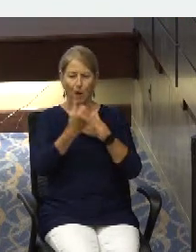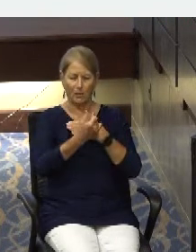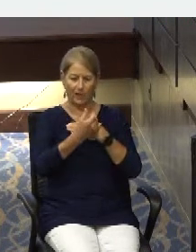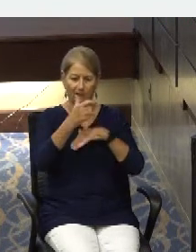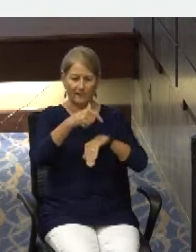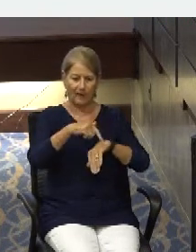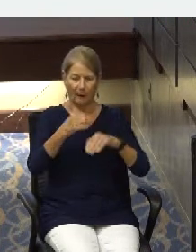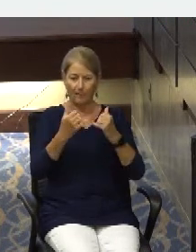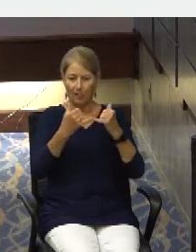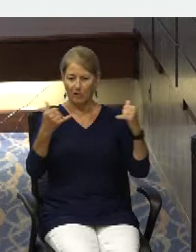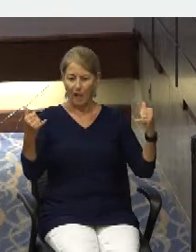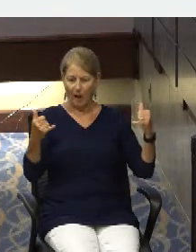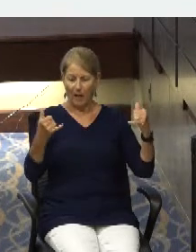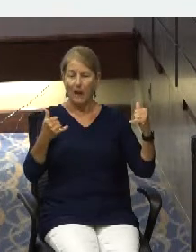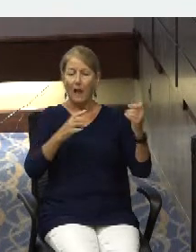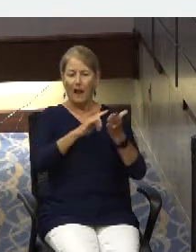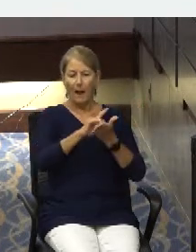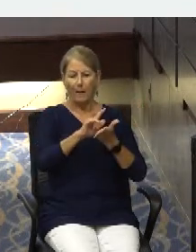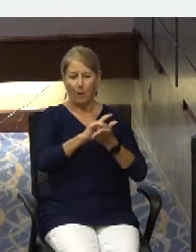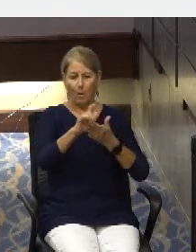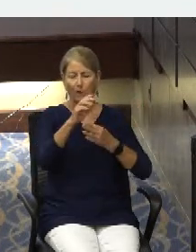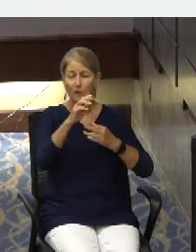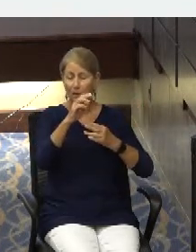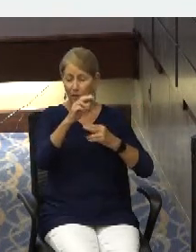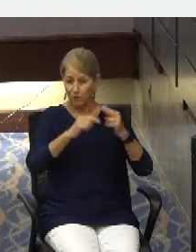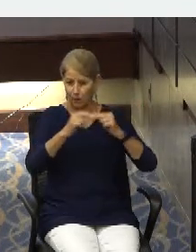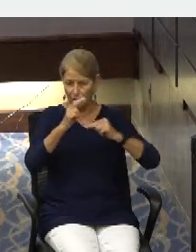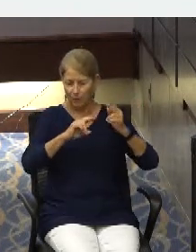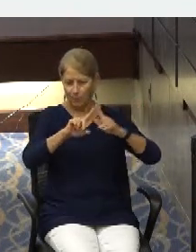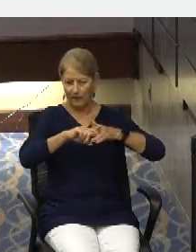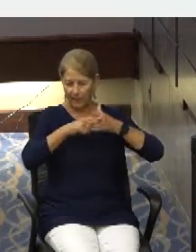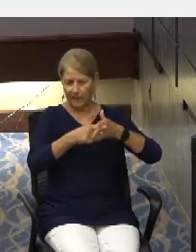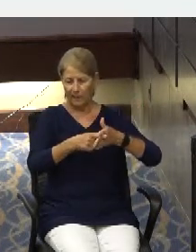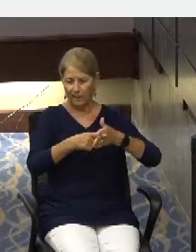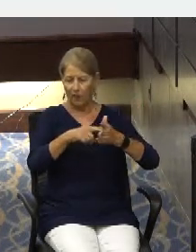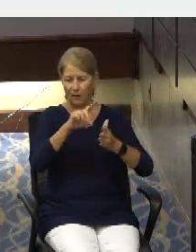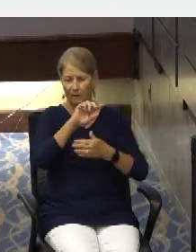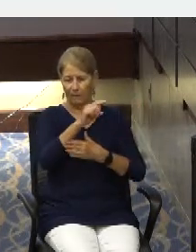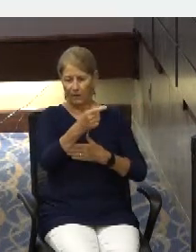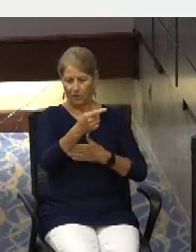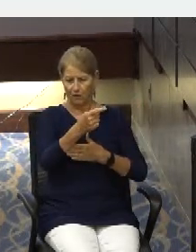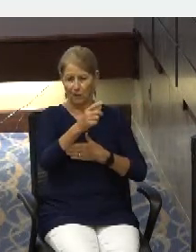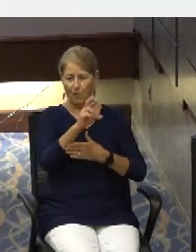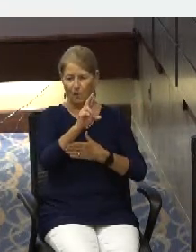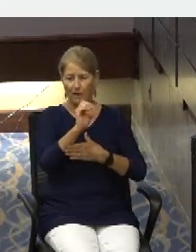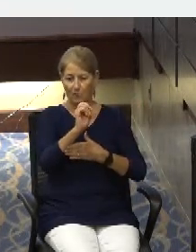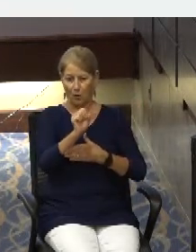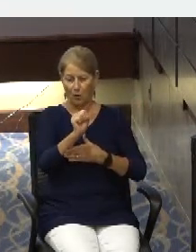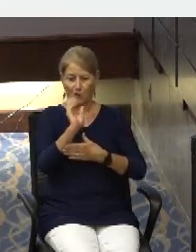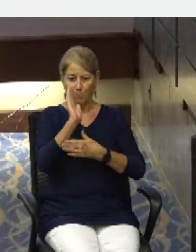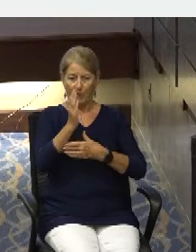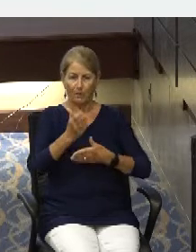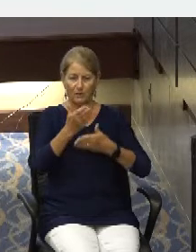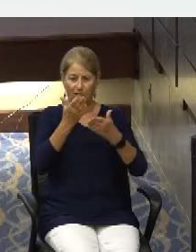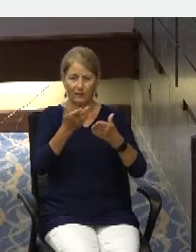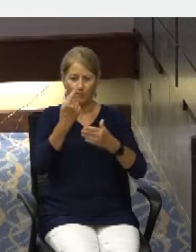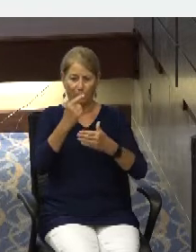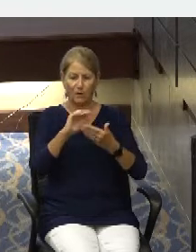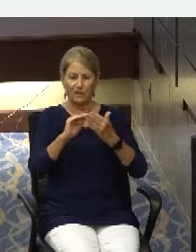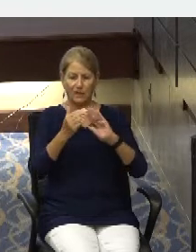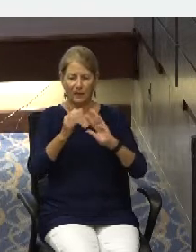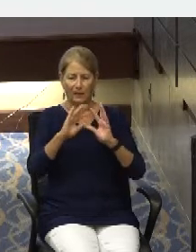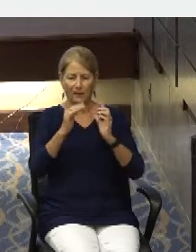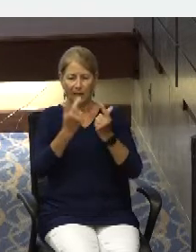airport construction's beginning on the 1st. The resolution will be presented to City Council for approval for these